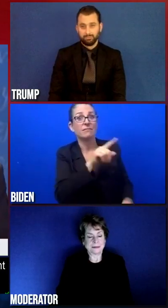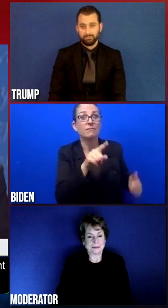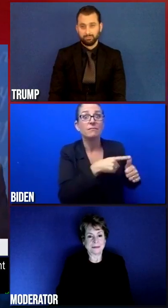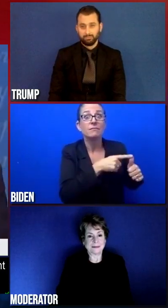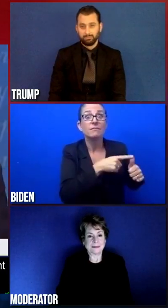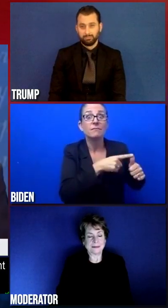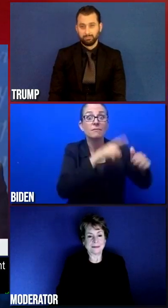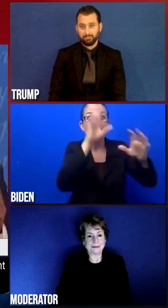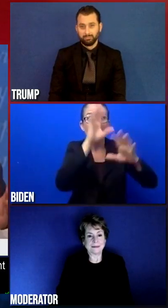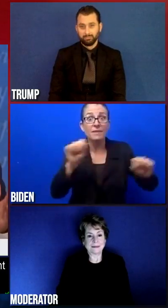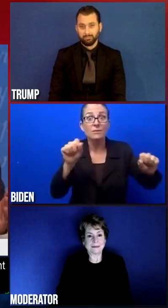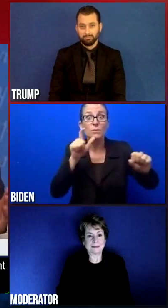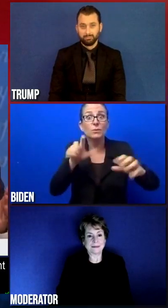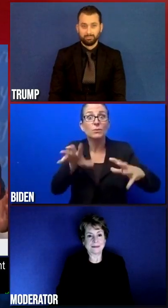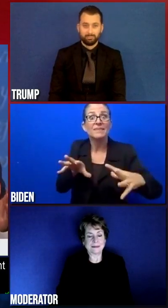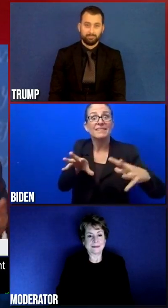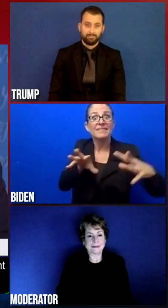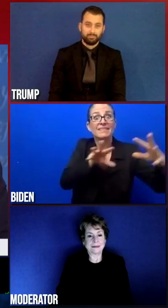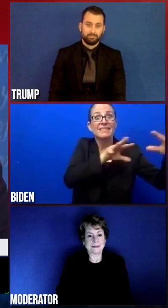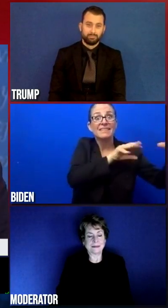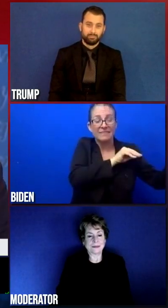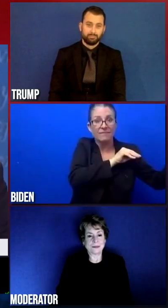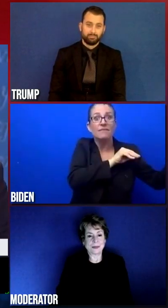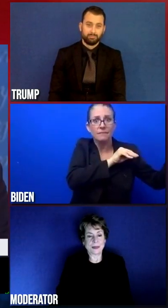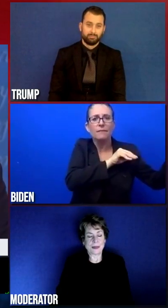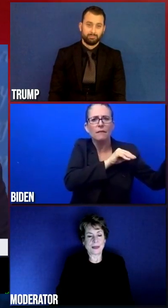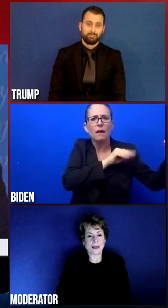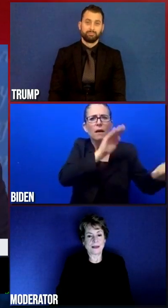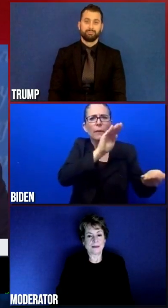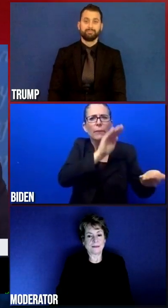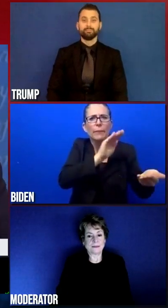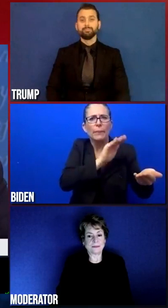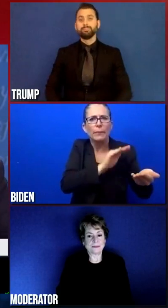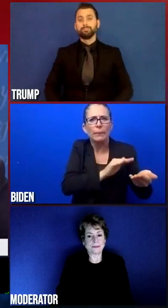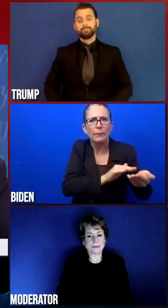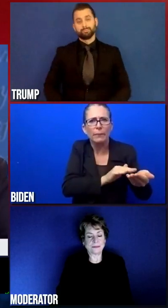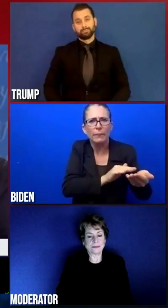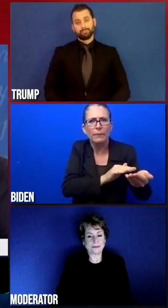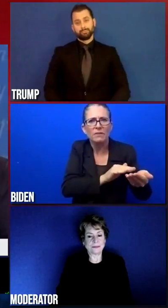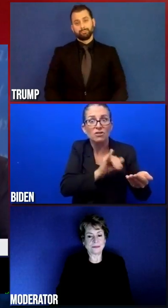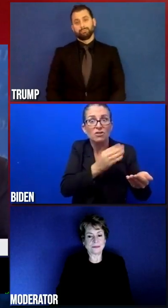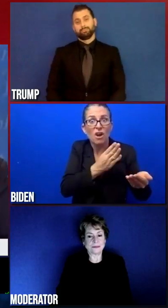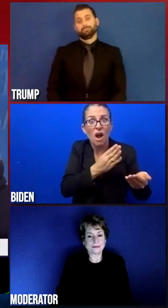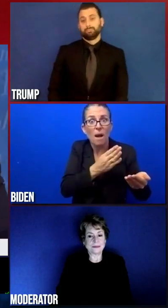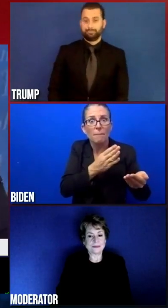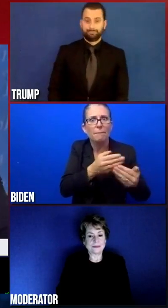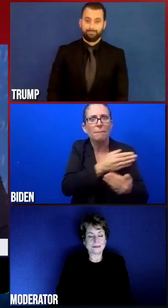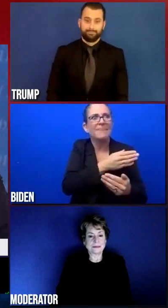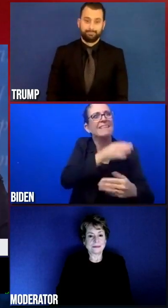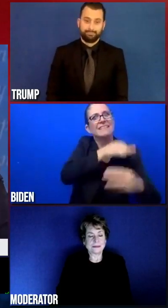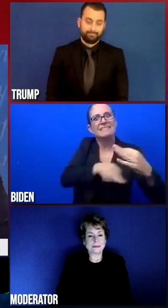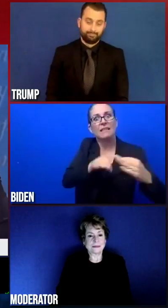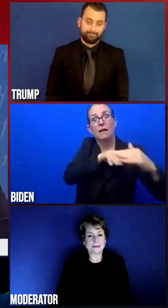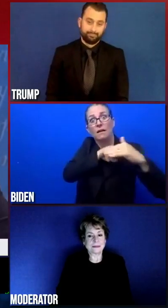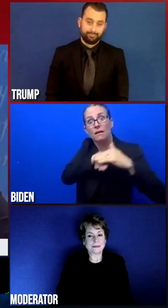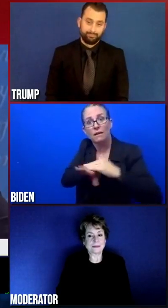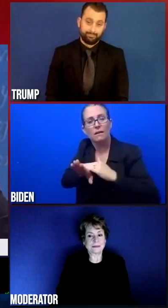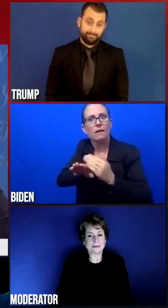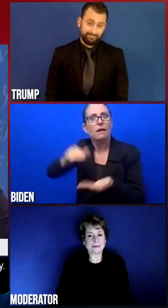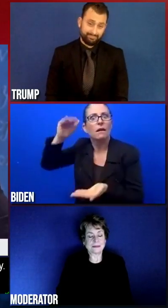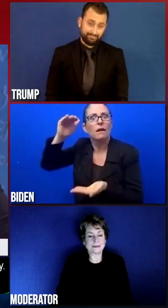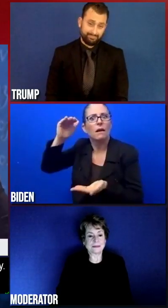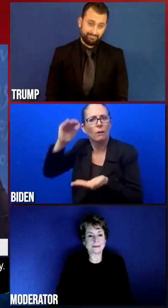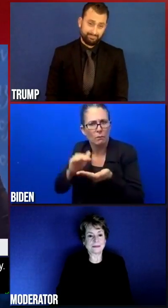became president. Fewer jobs than when he became president. First one in American history. Secondly, the people who have lost their